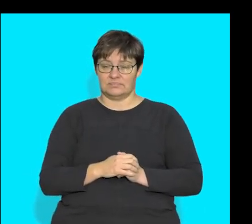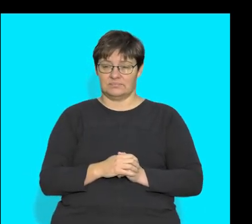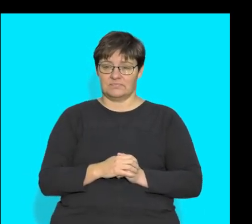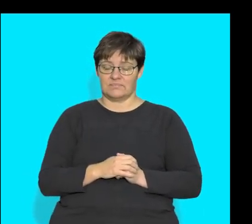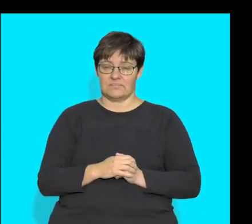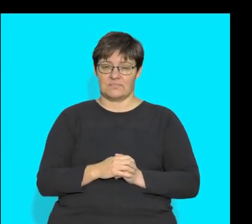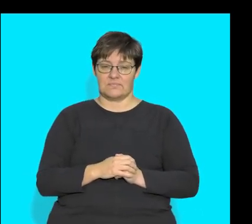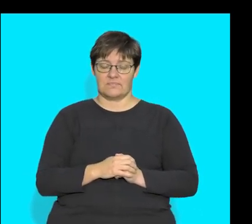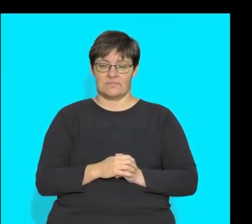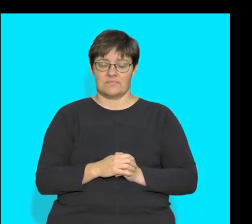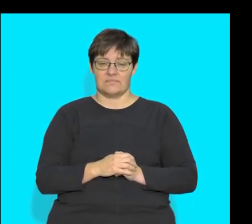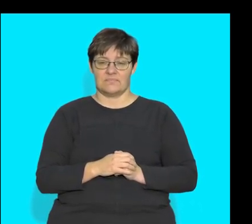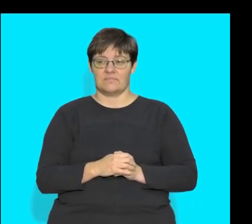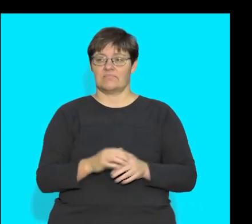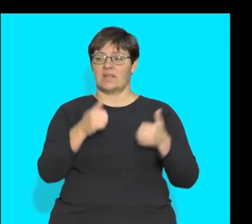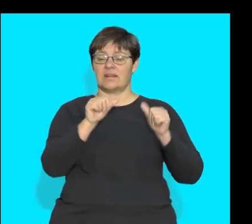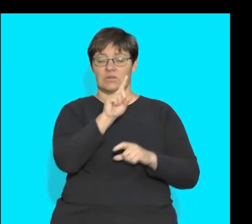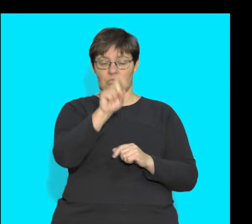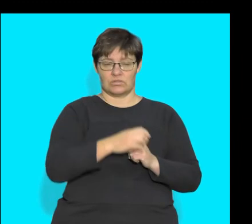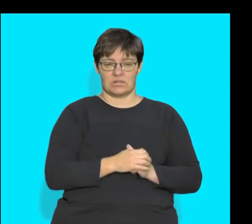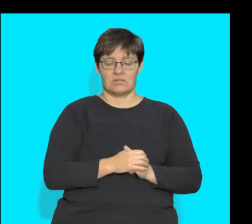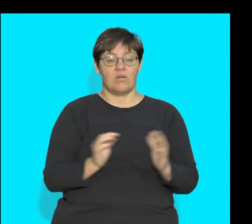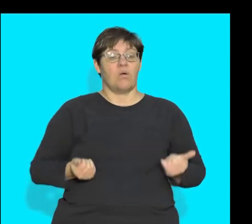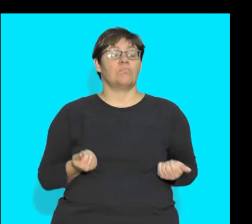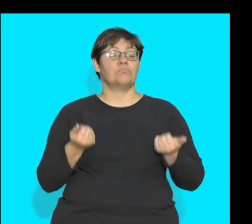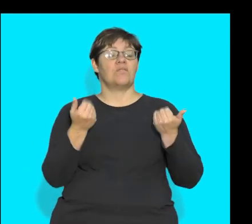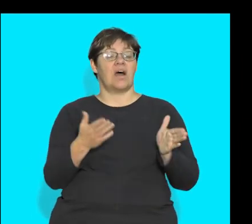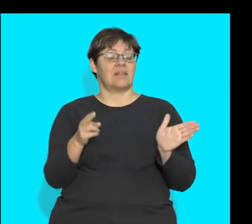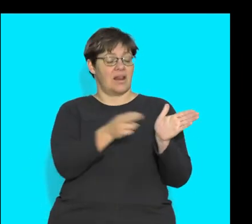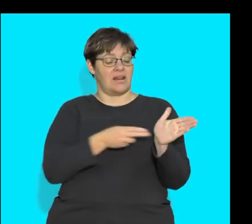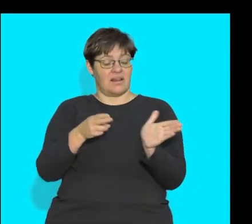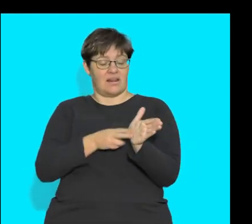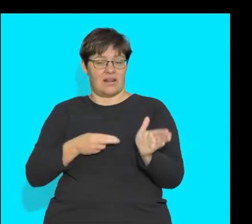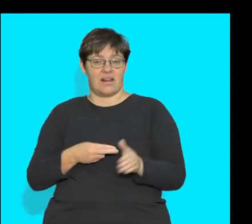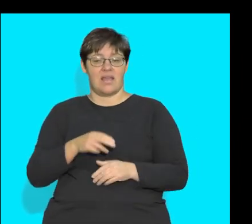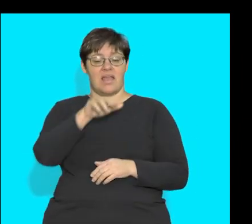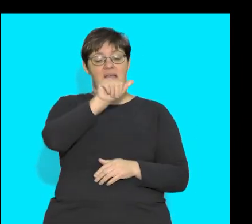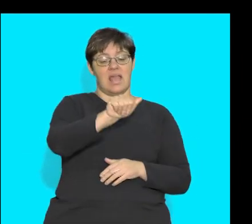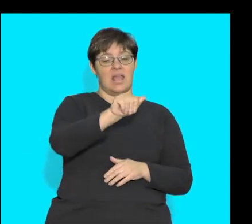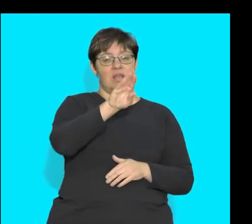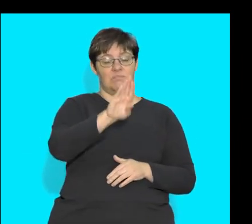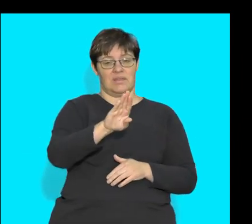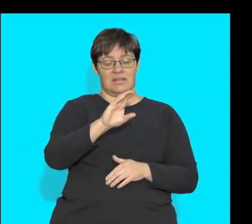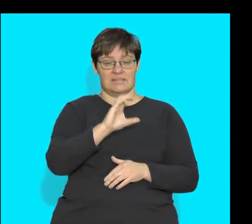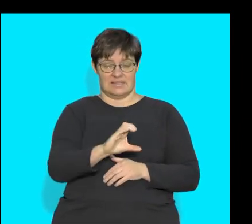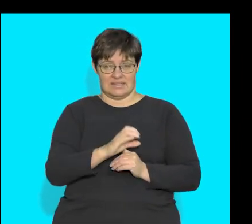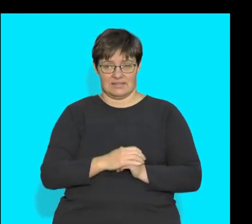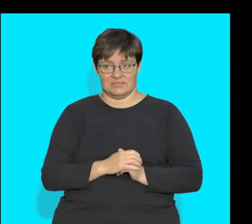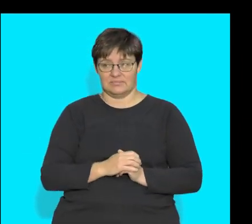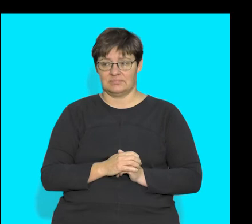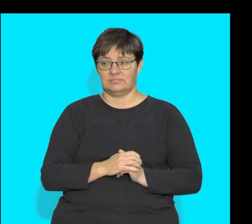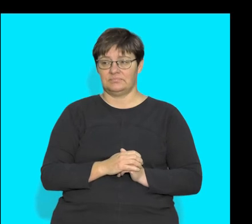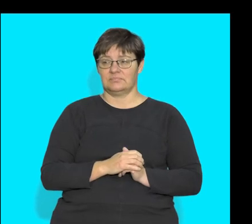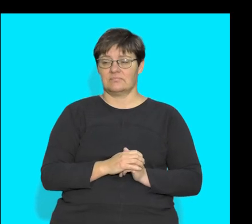vacuole. The next question, provide the labels for parts A, B,